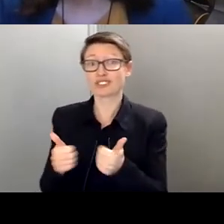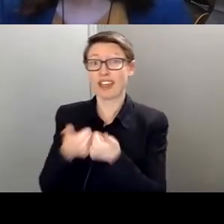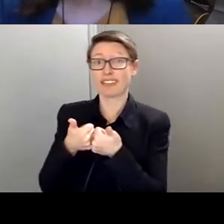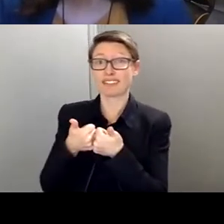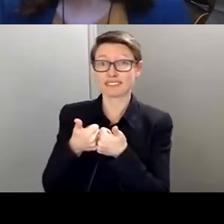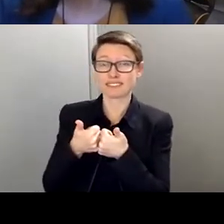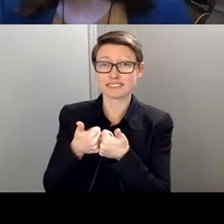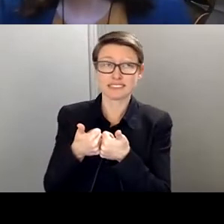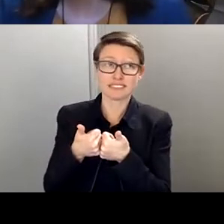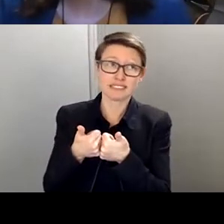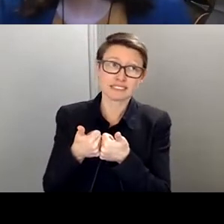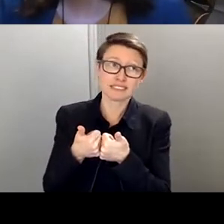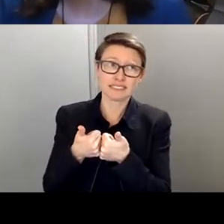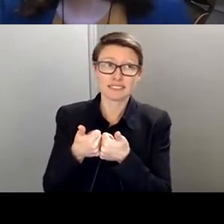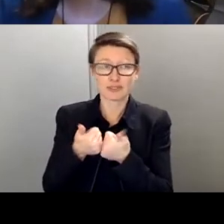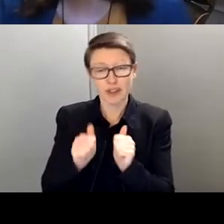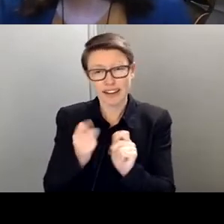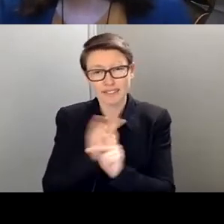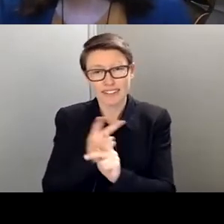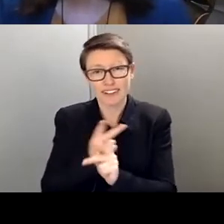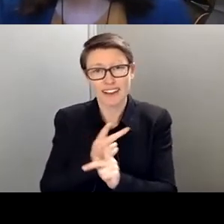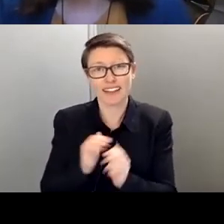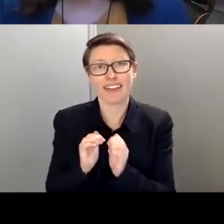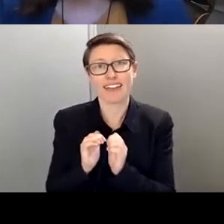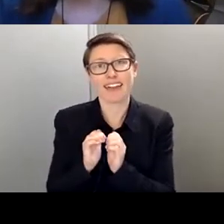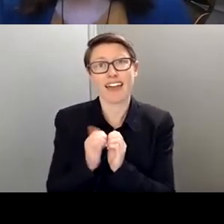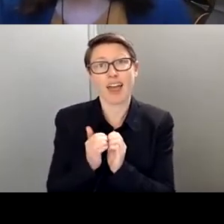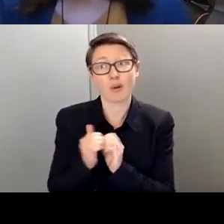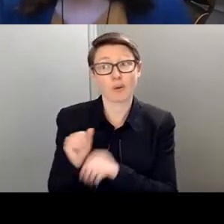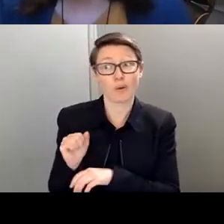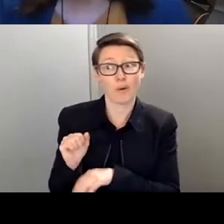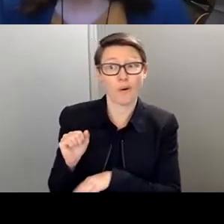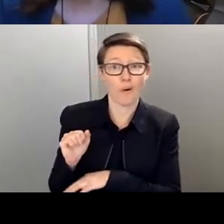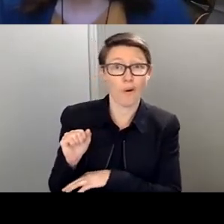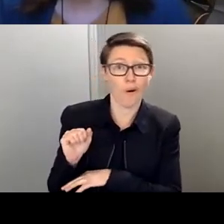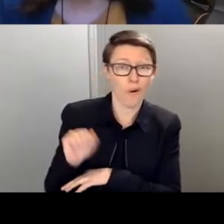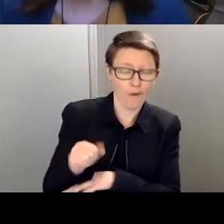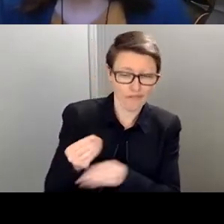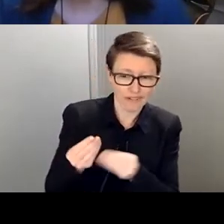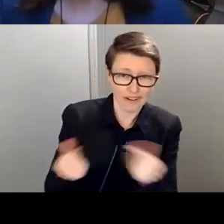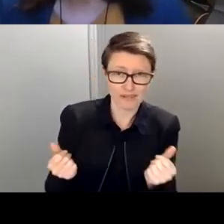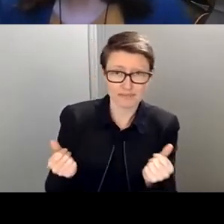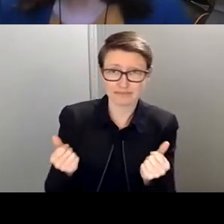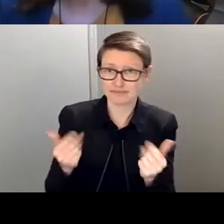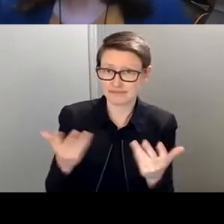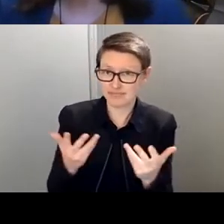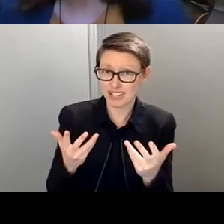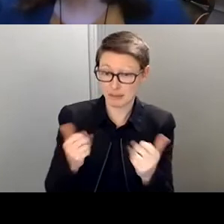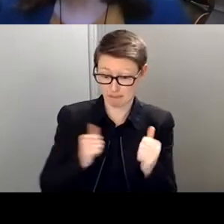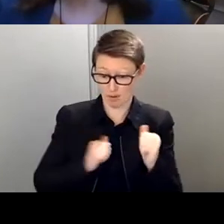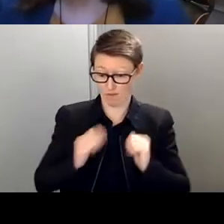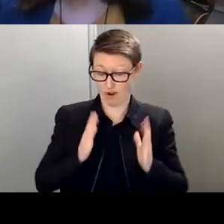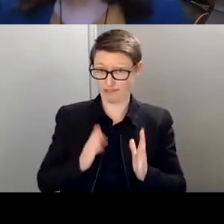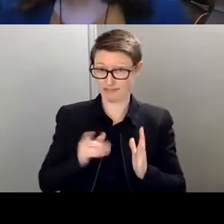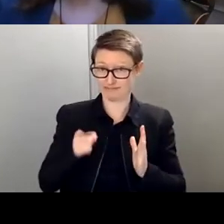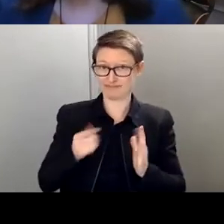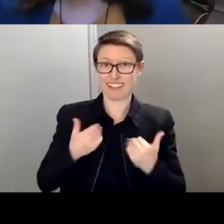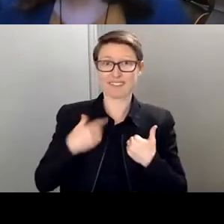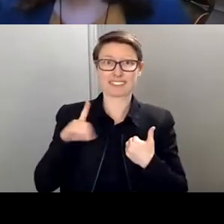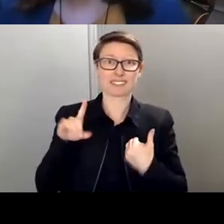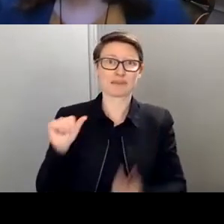facing and trying to figure out how to overcome as quickly as we can is performers with disabilities,